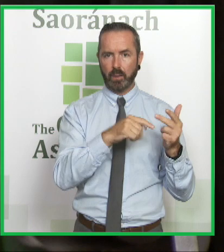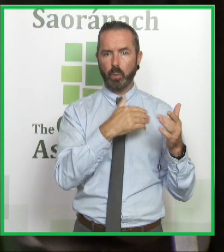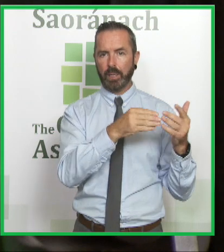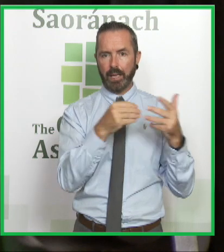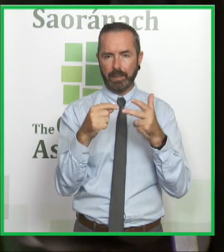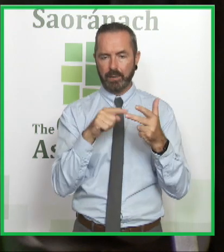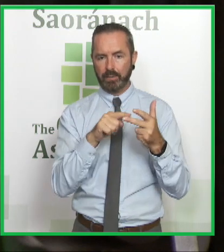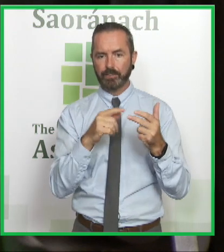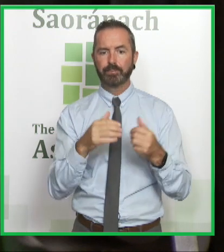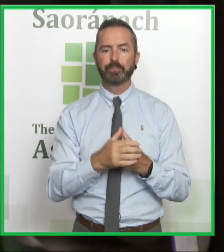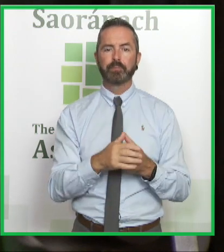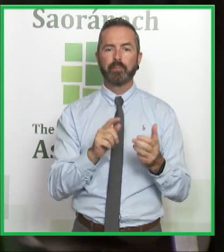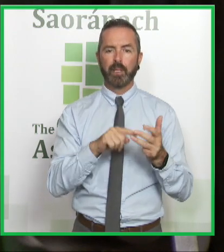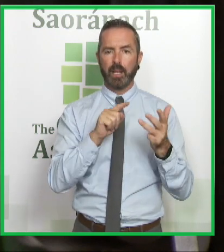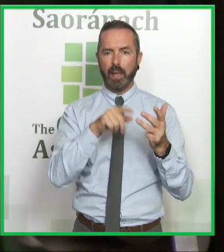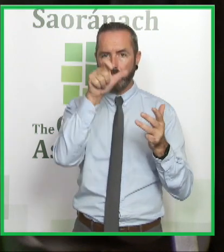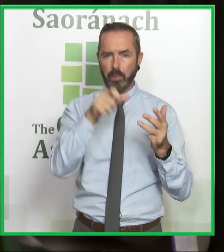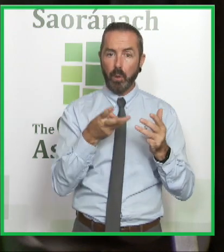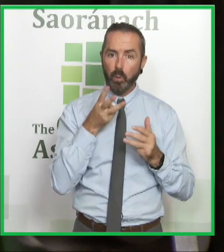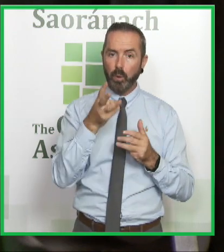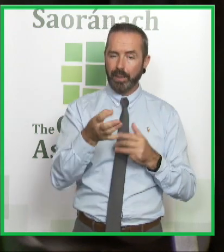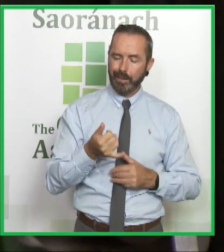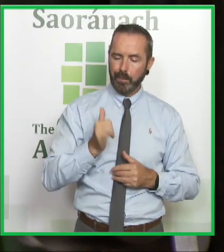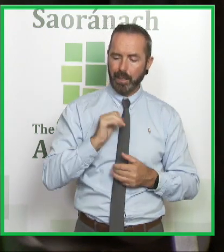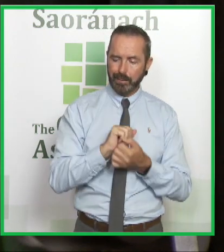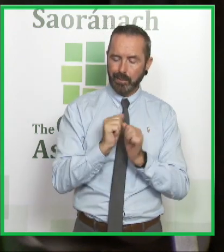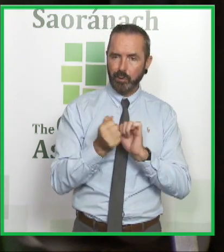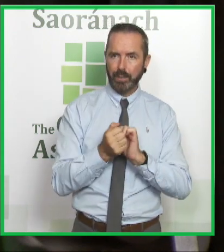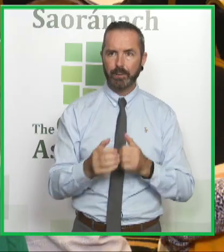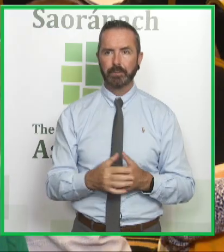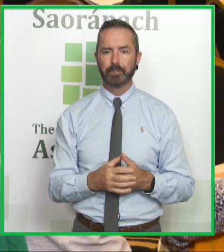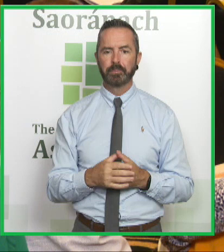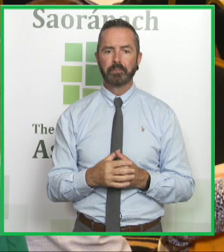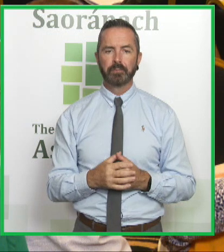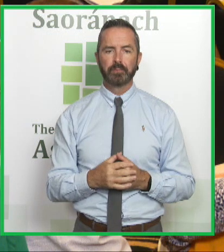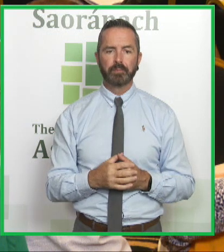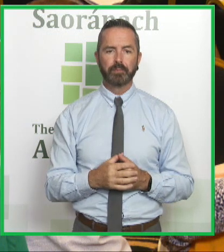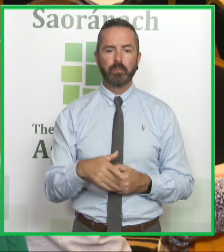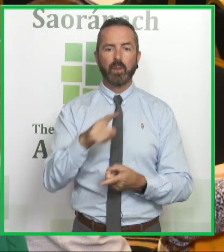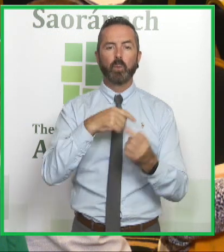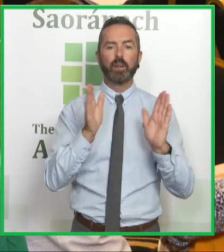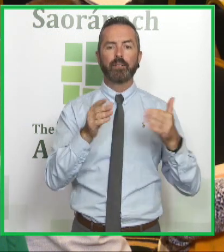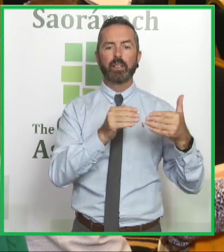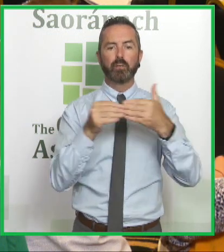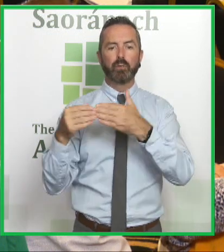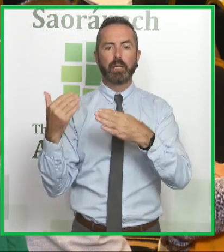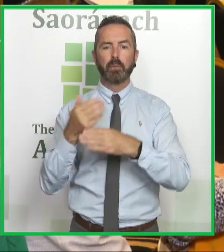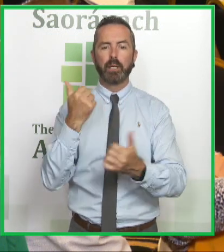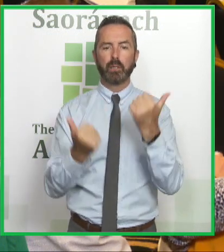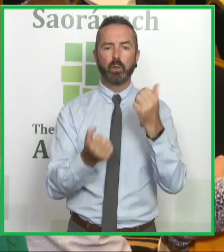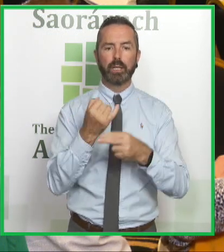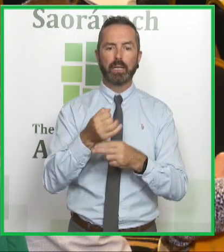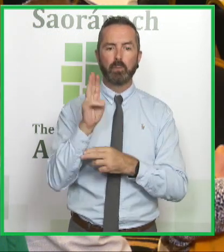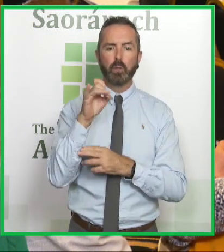that offence, and the person's willingness and capacity to change. Where directed by the court, the probation